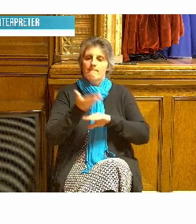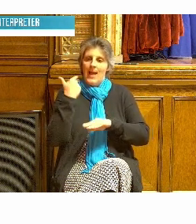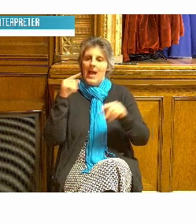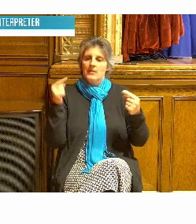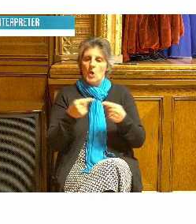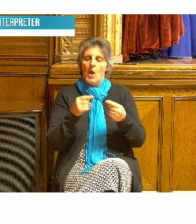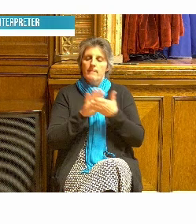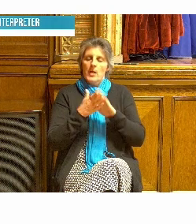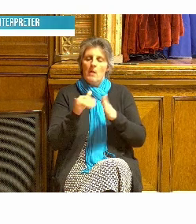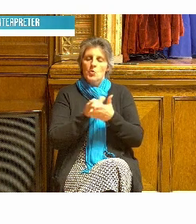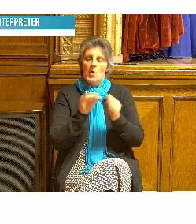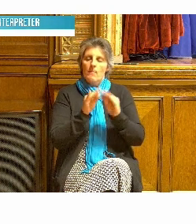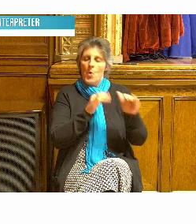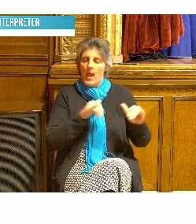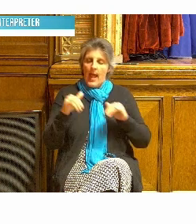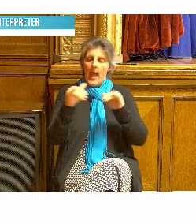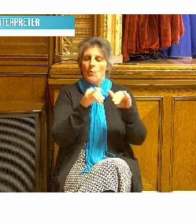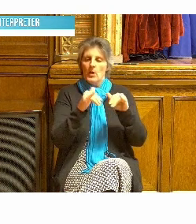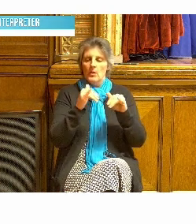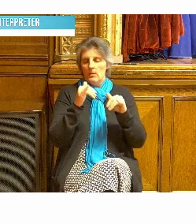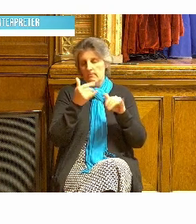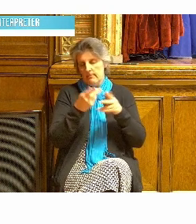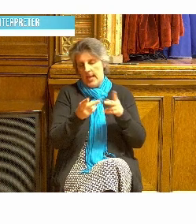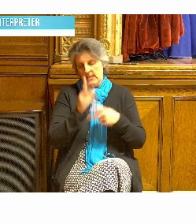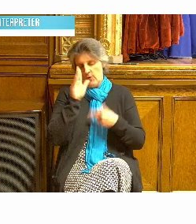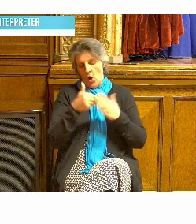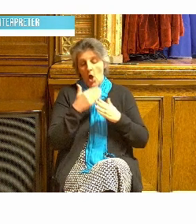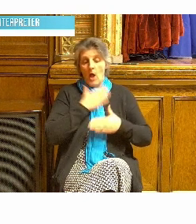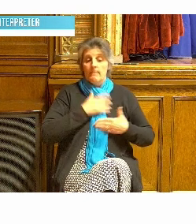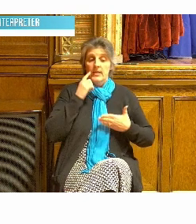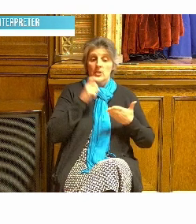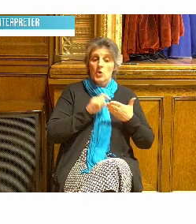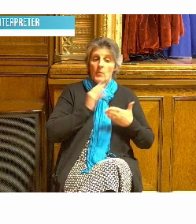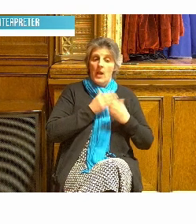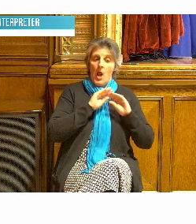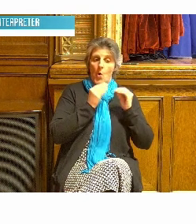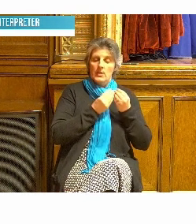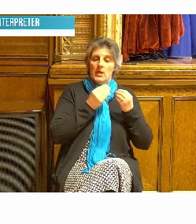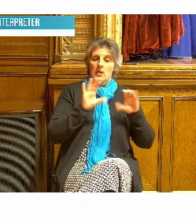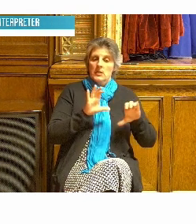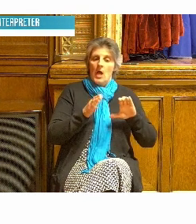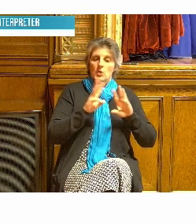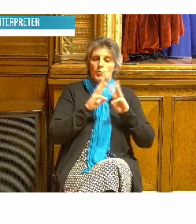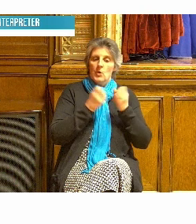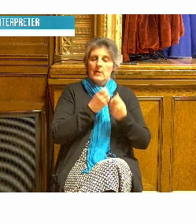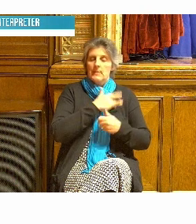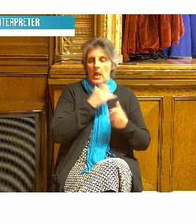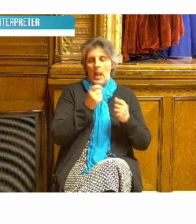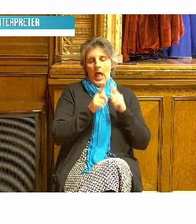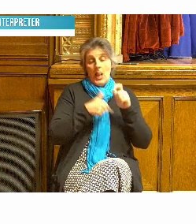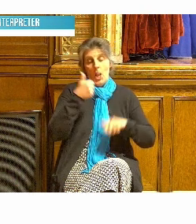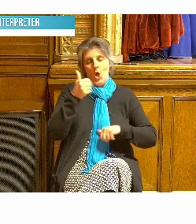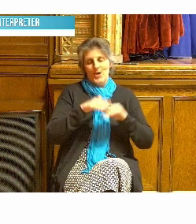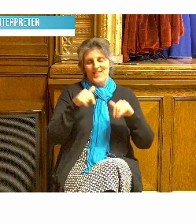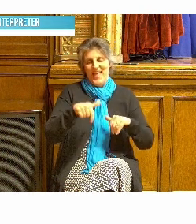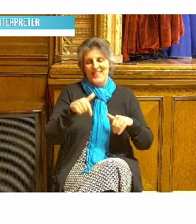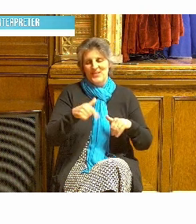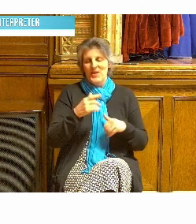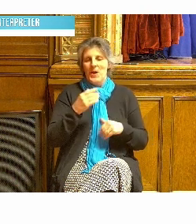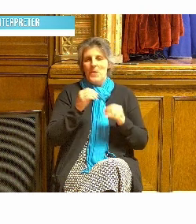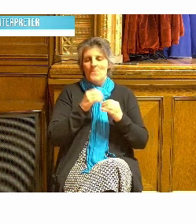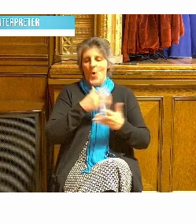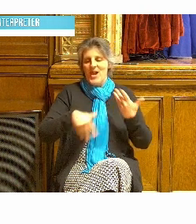making New York a more equitable place for everyone. Please know that our organization conducts workshops, usually much longer than this one, and